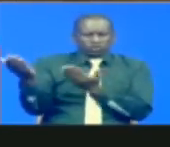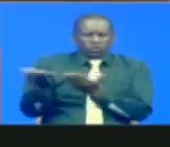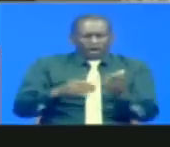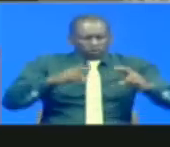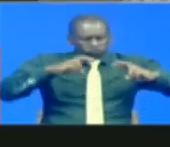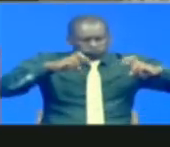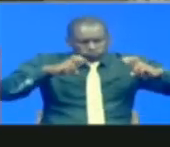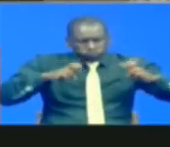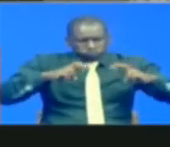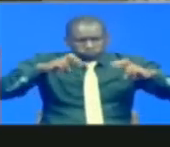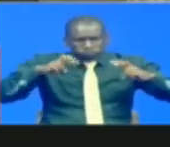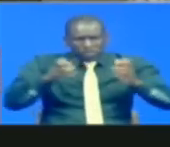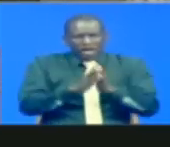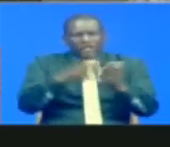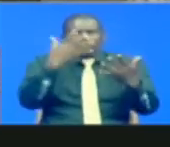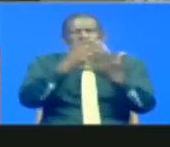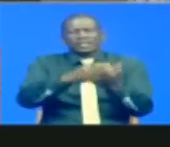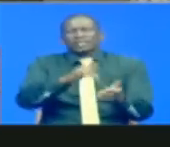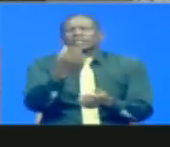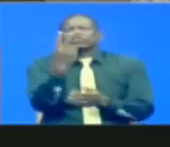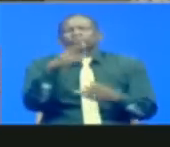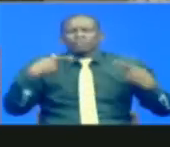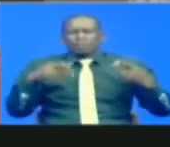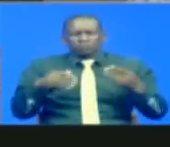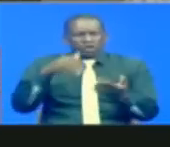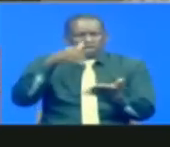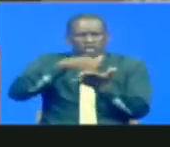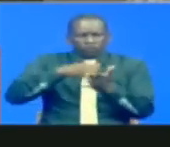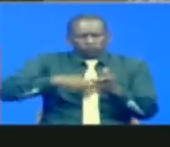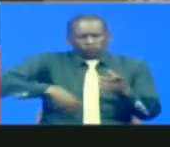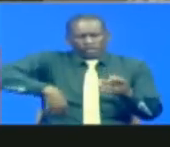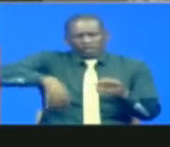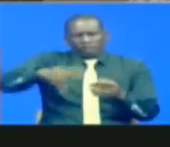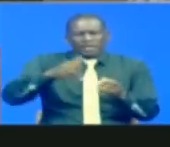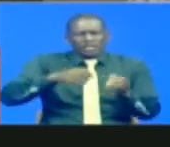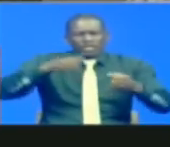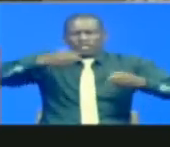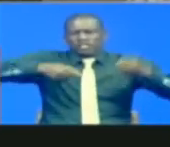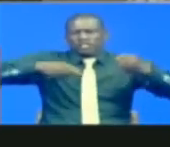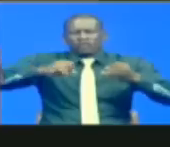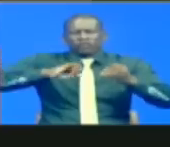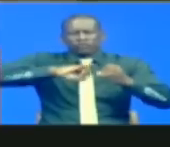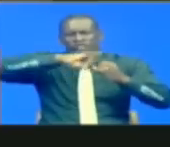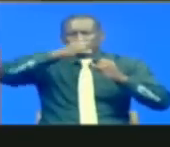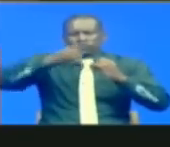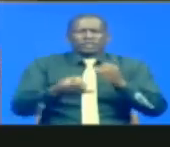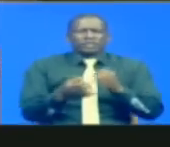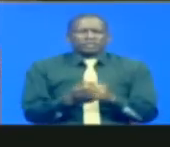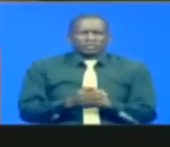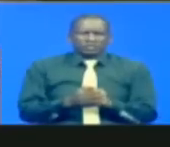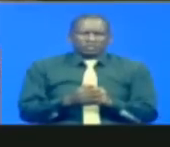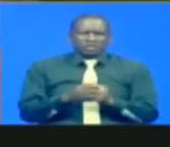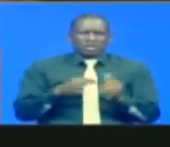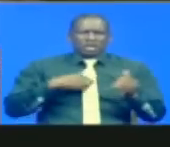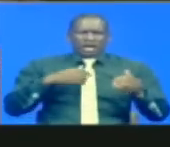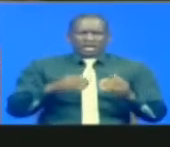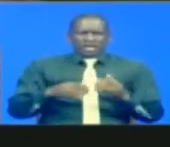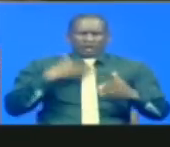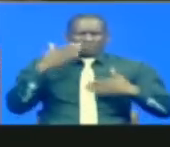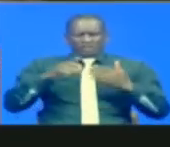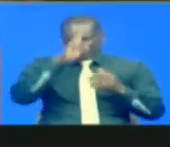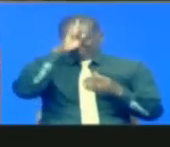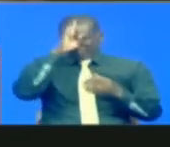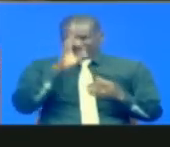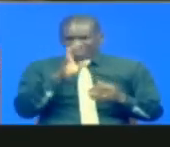the other two persons involved in the procurement of the motor vehicle covers. I appreciate the seriousness of the